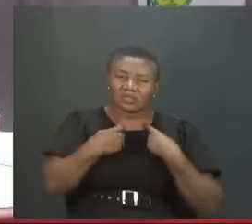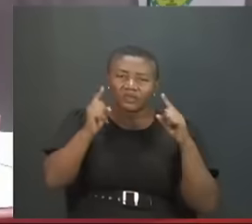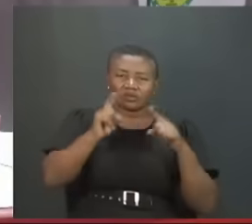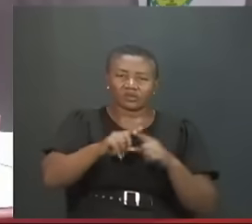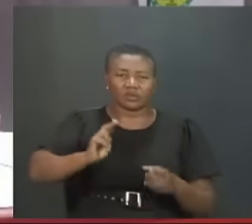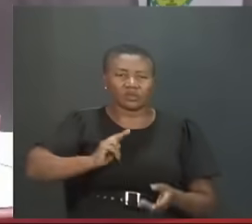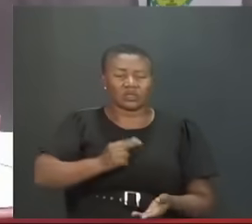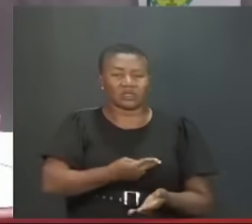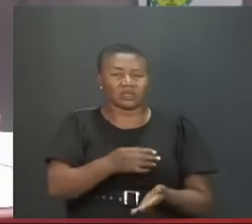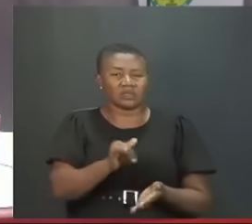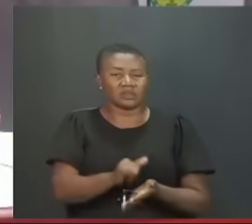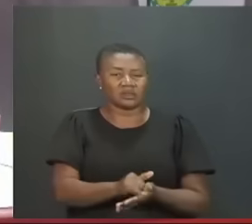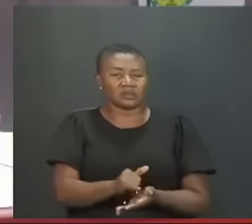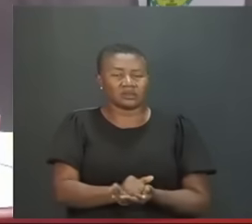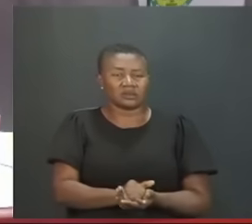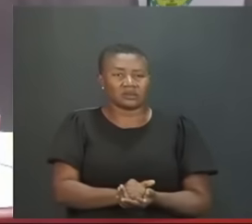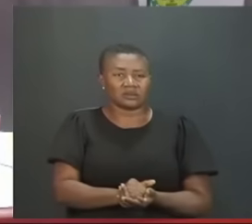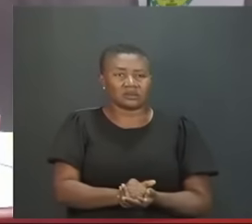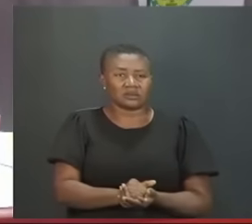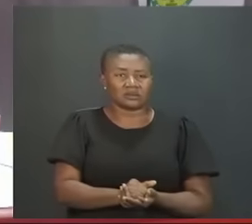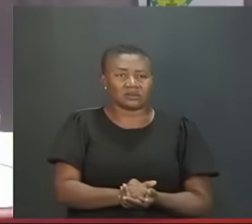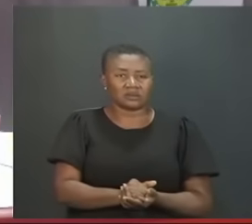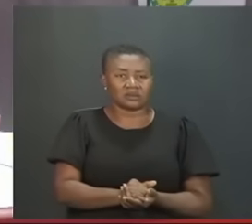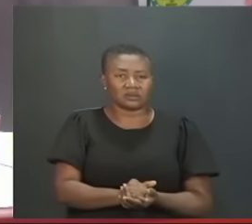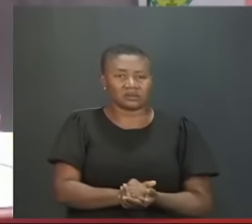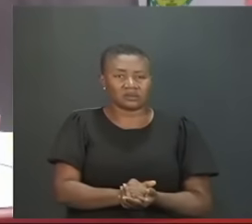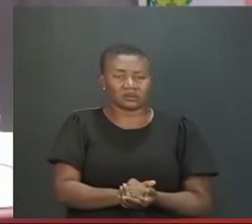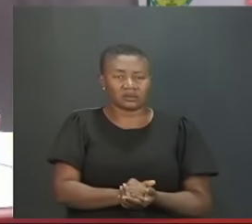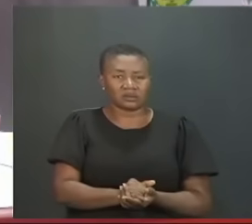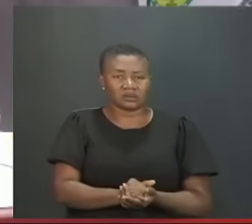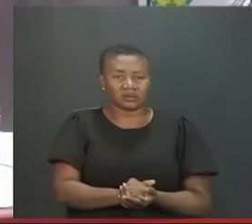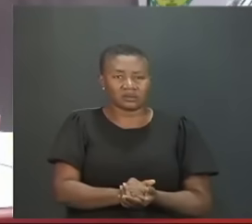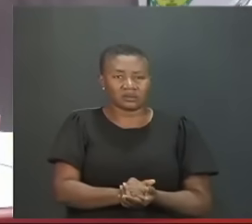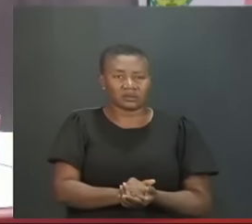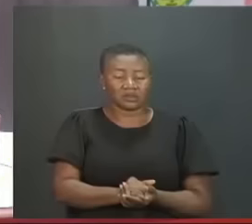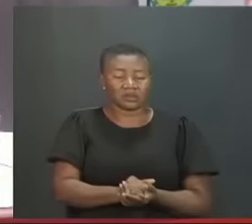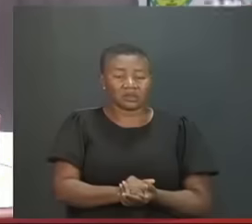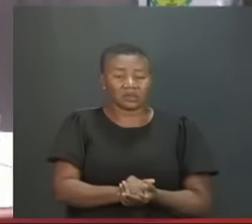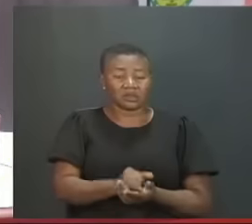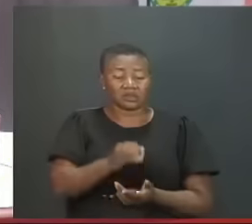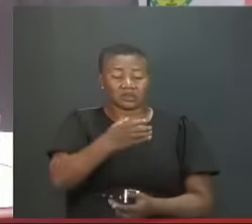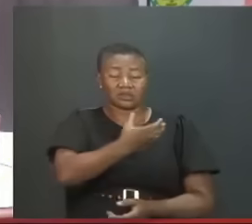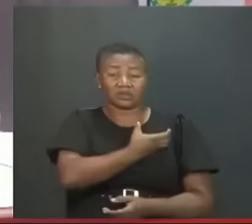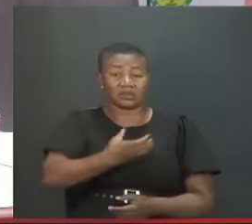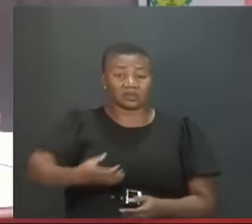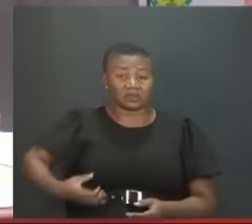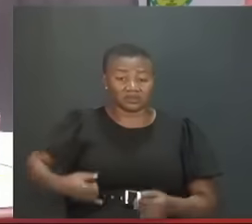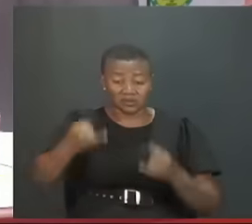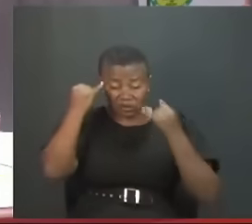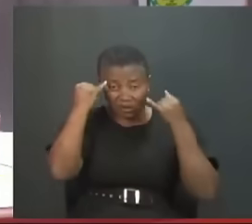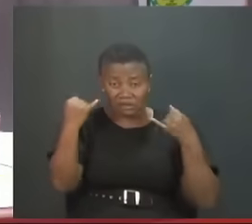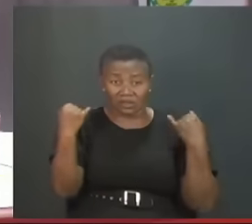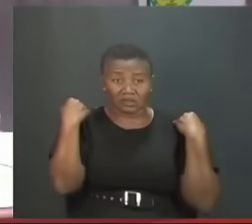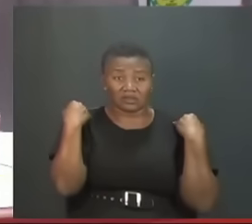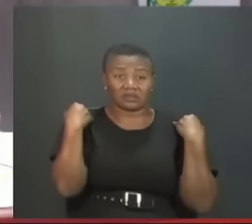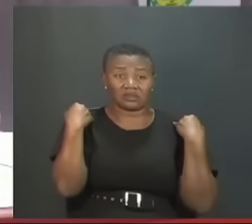that Justice Alaba Esabato Konu's prayer